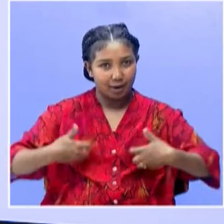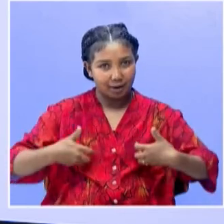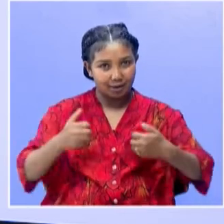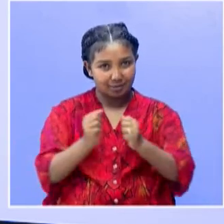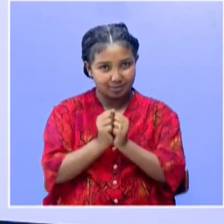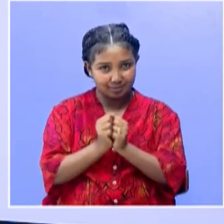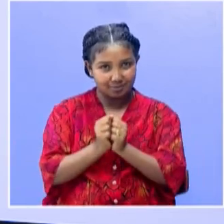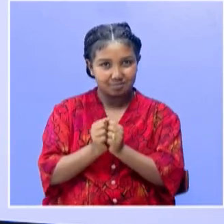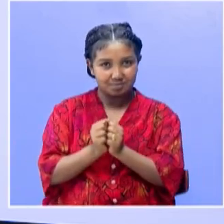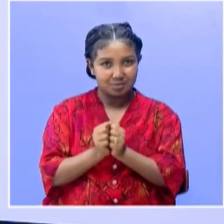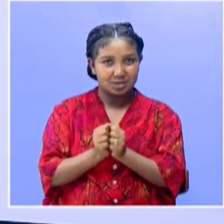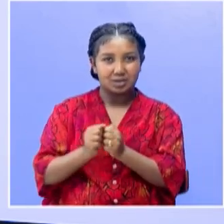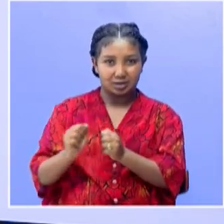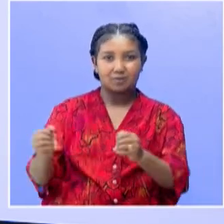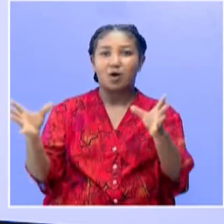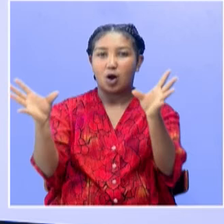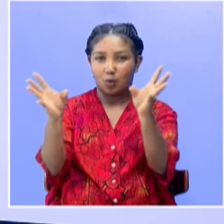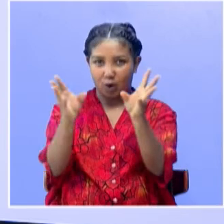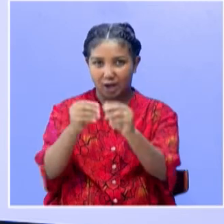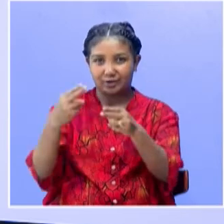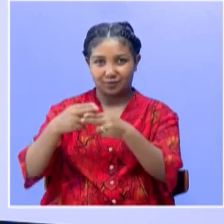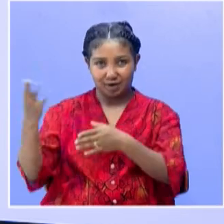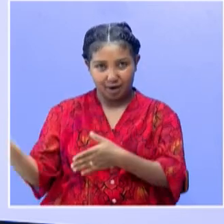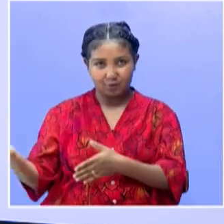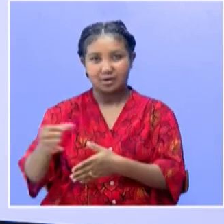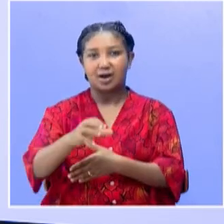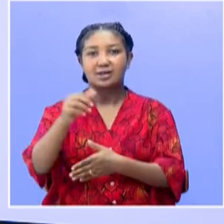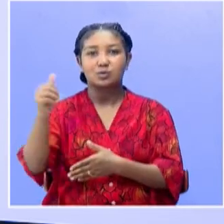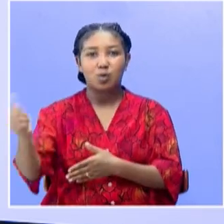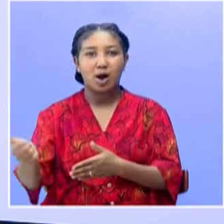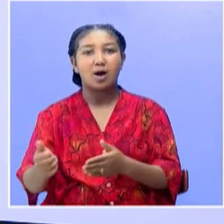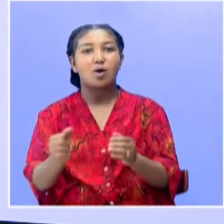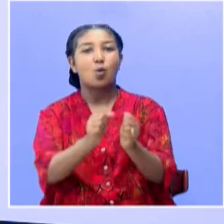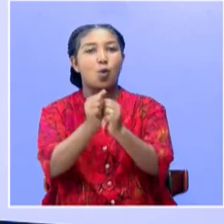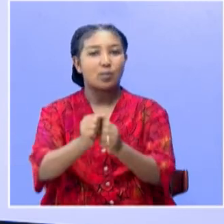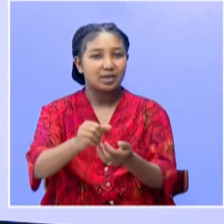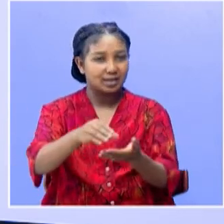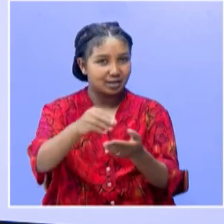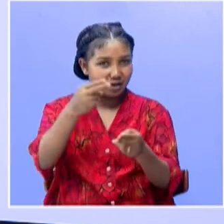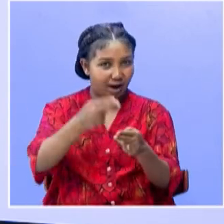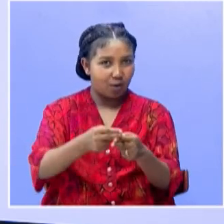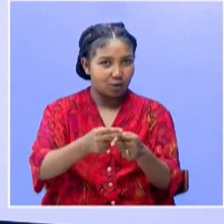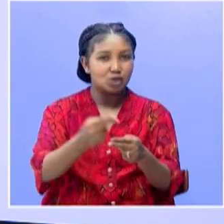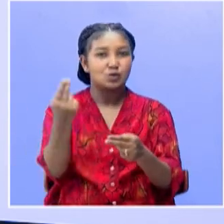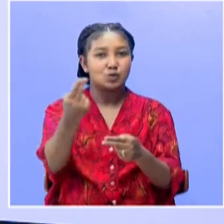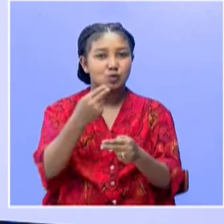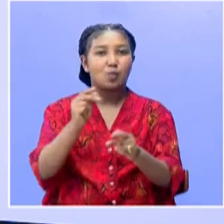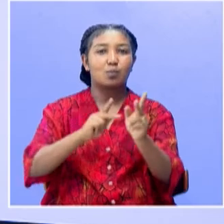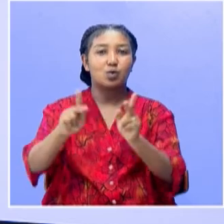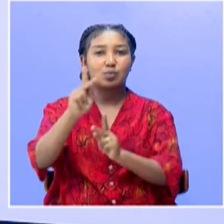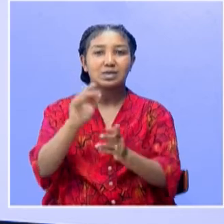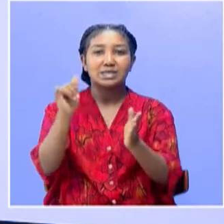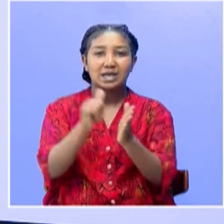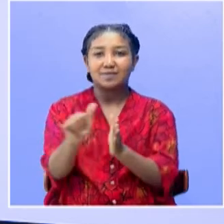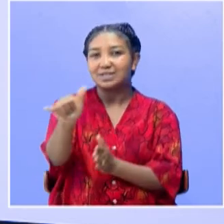Yes, so there is what? A collective noun. Another common noun, which is used for people that